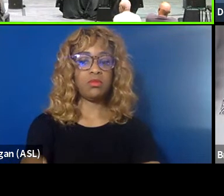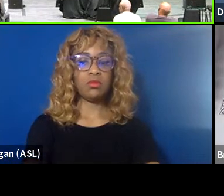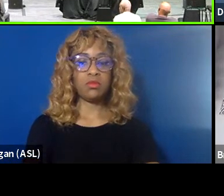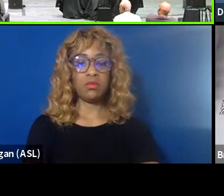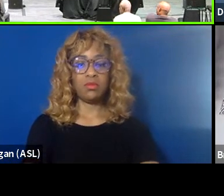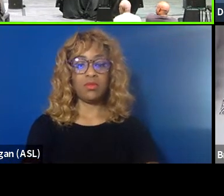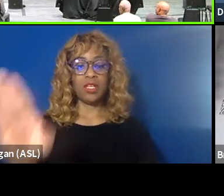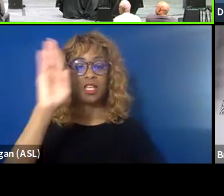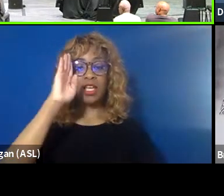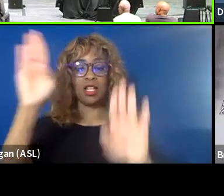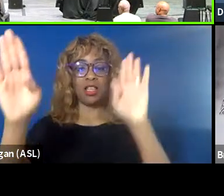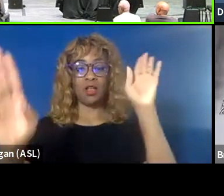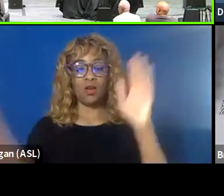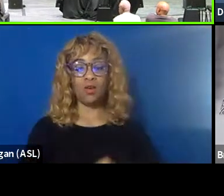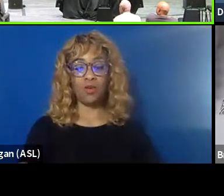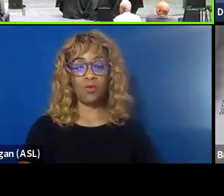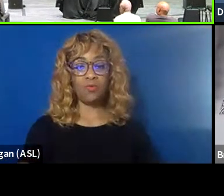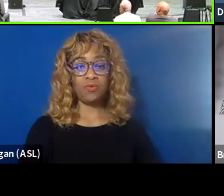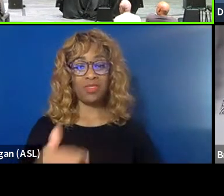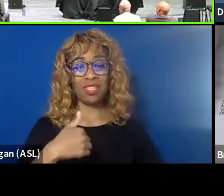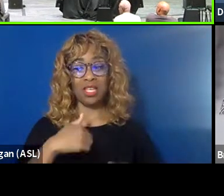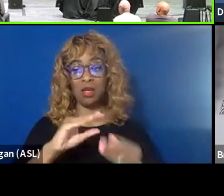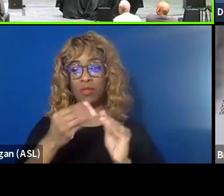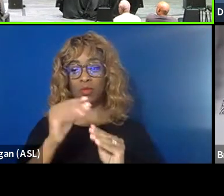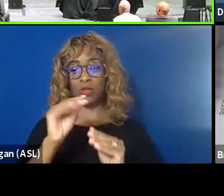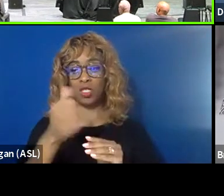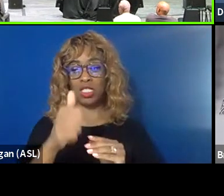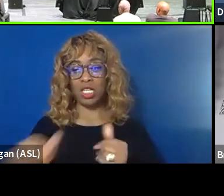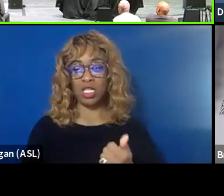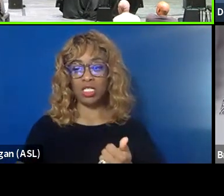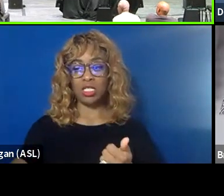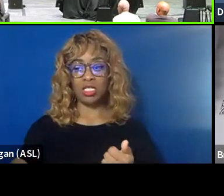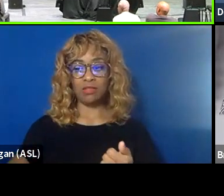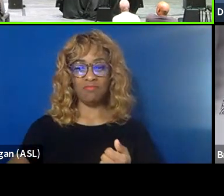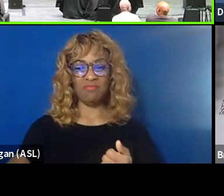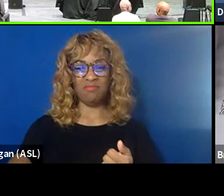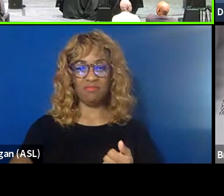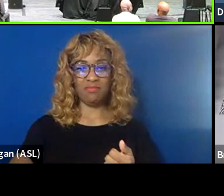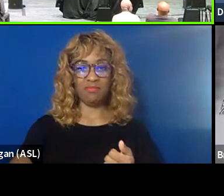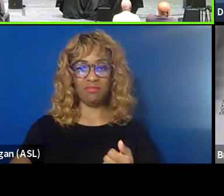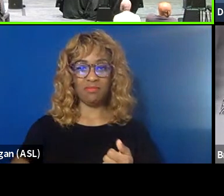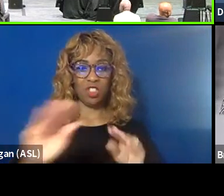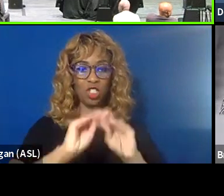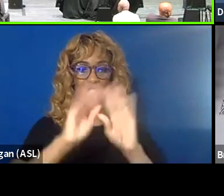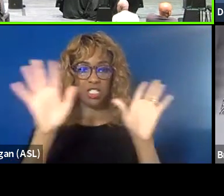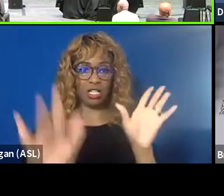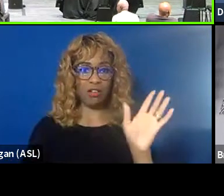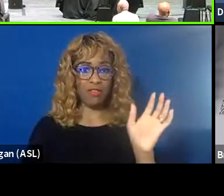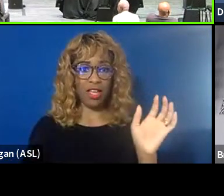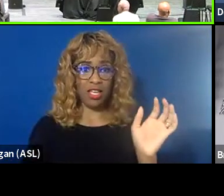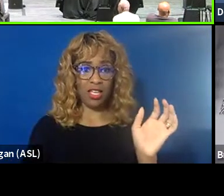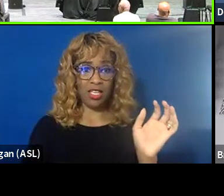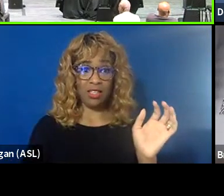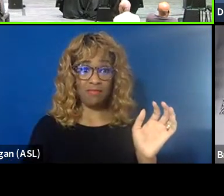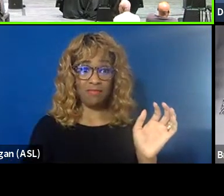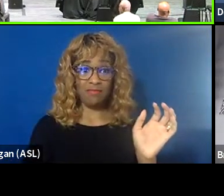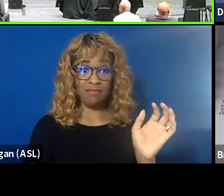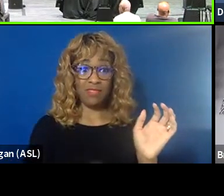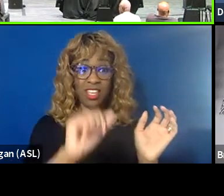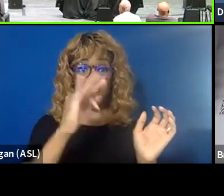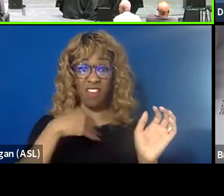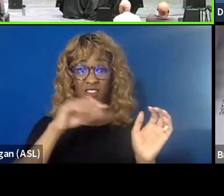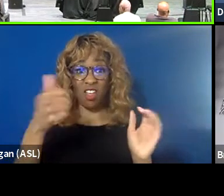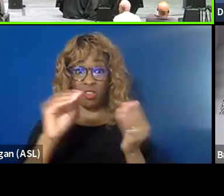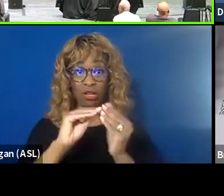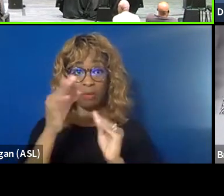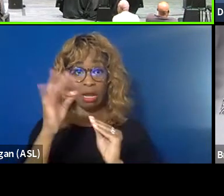Good evening, Commission. My number is number 10, just to clarify. If there's another number 9, I don't want to get in the way. Wonderful. Well, thank you. I had